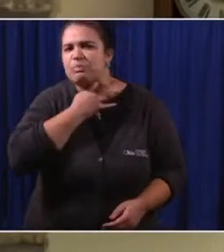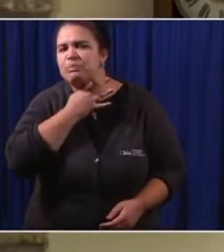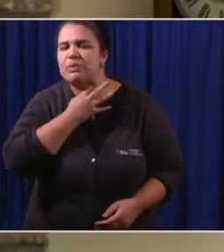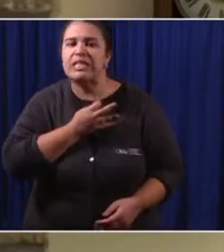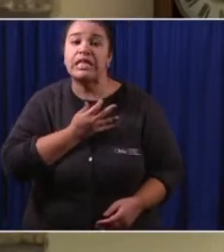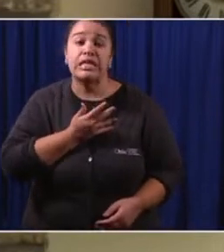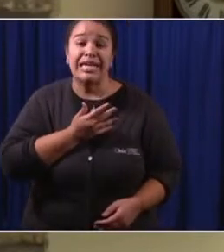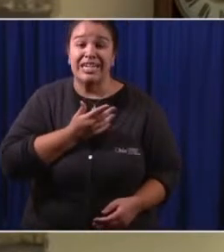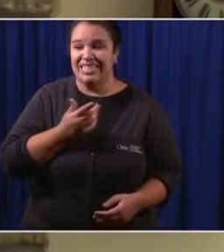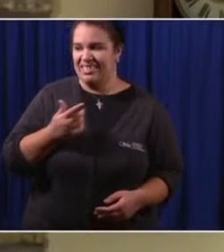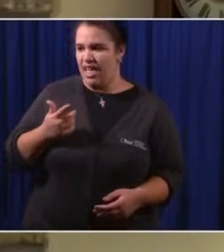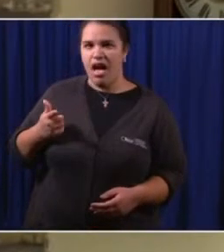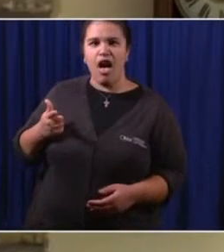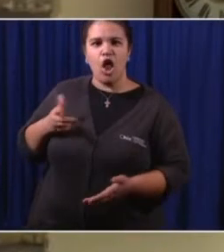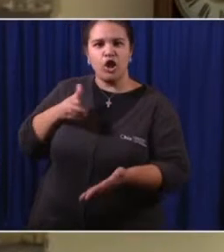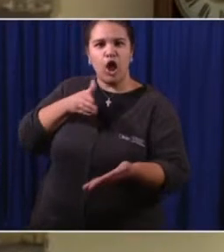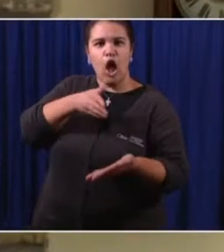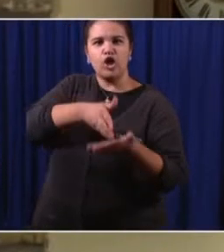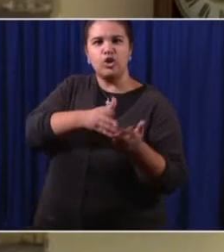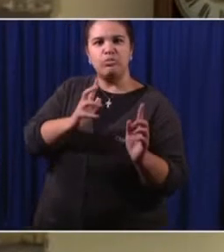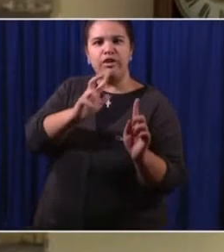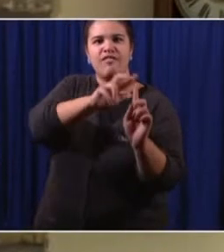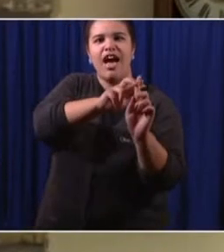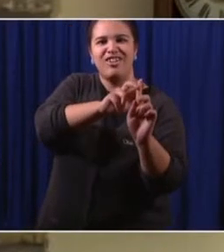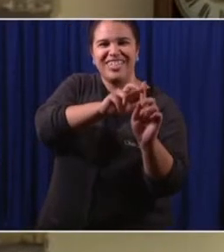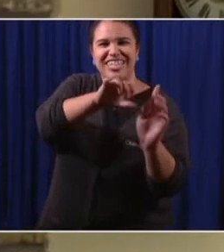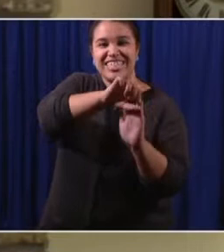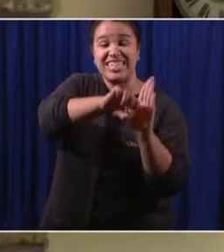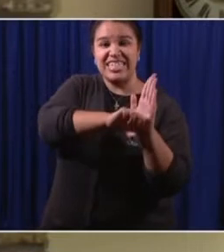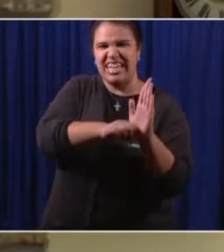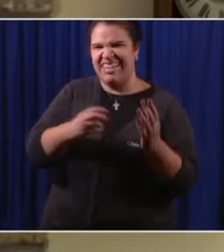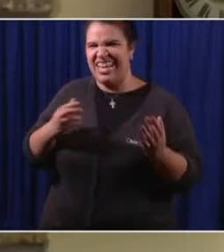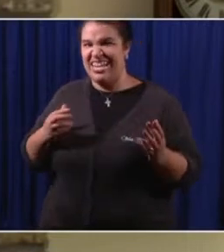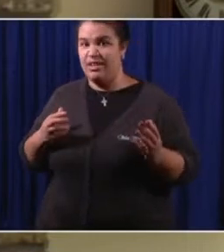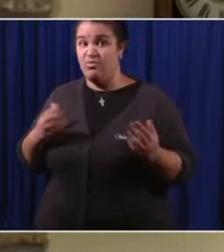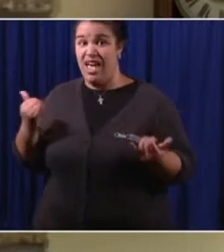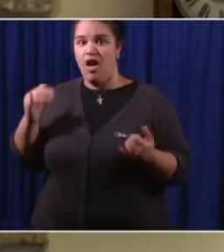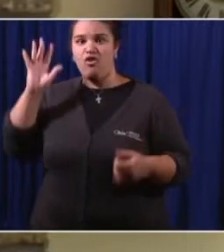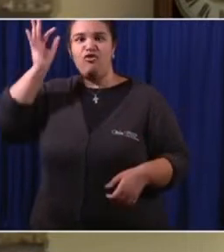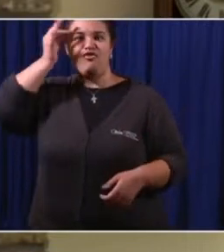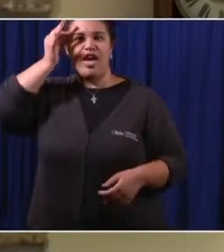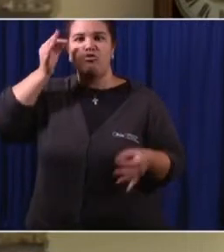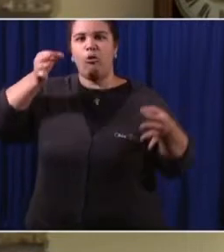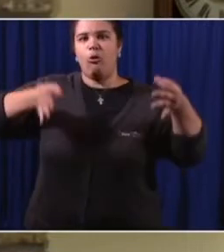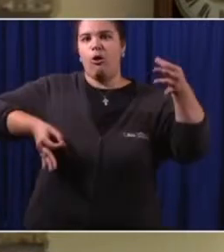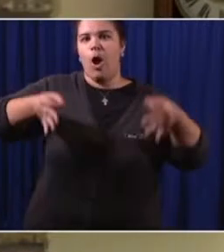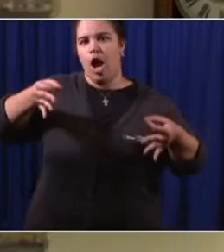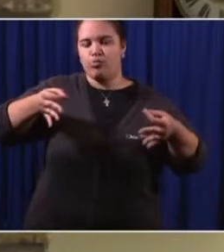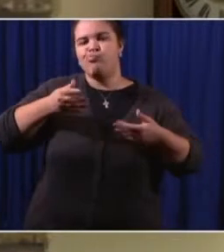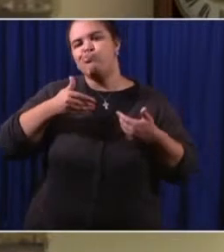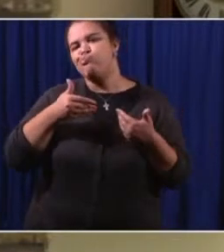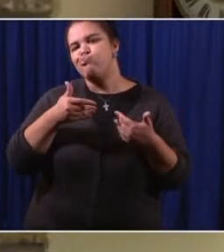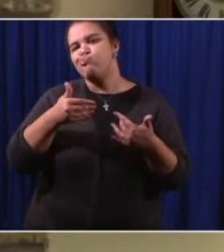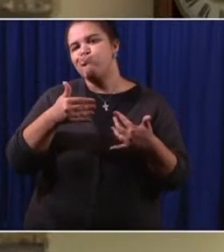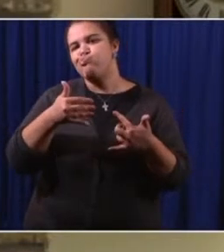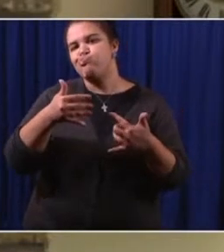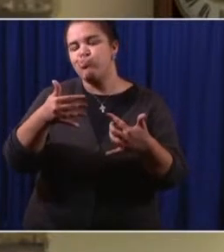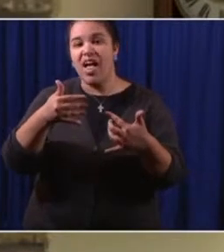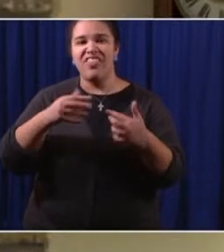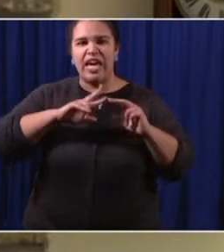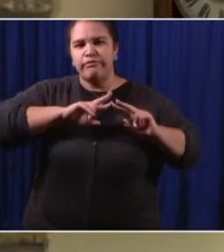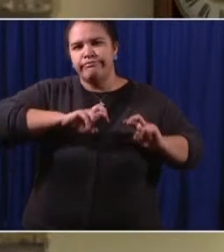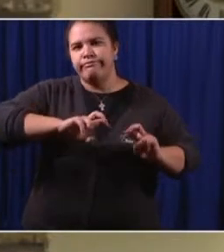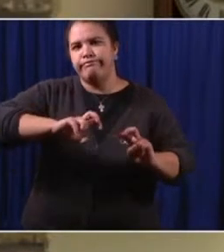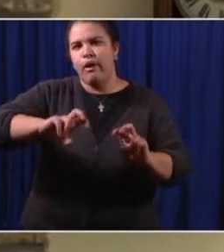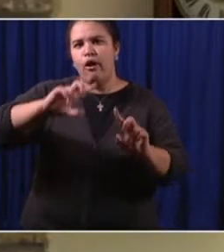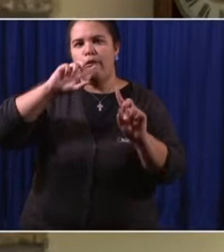filed against the state, now in federal court, just going against the different orders that they